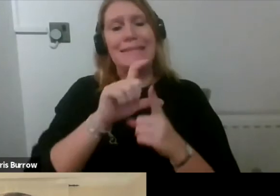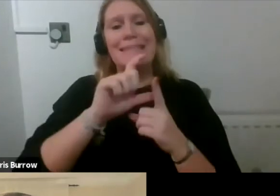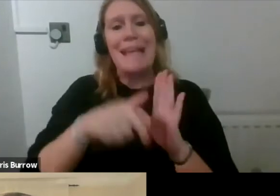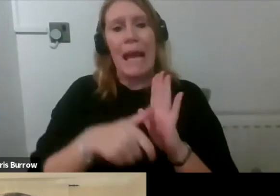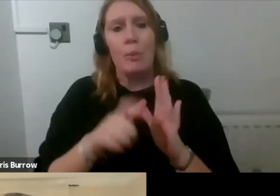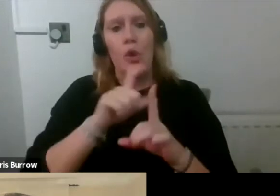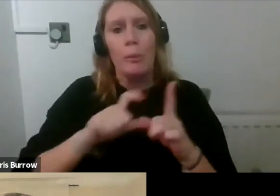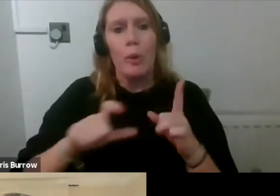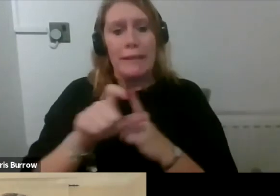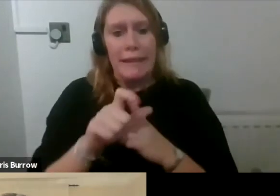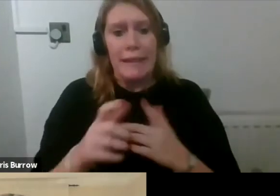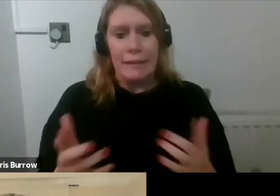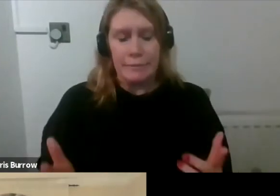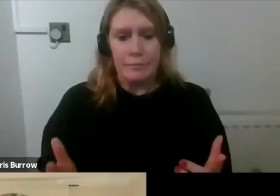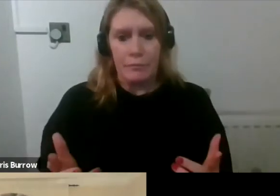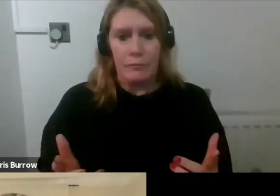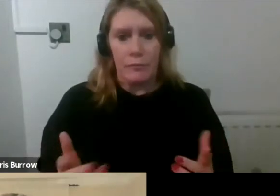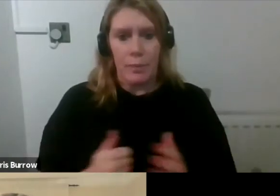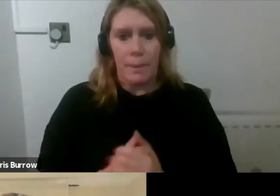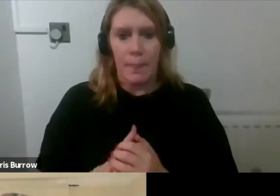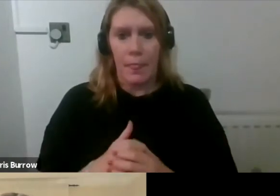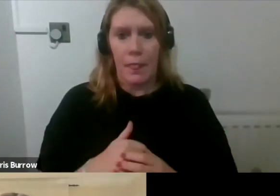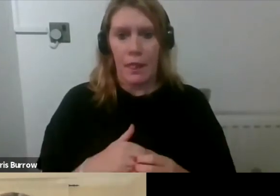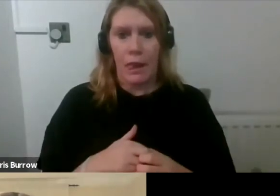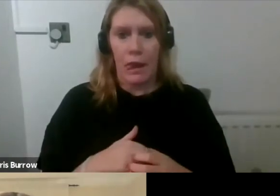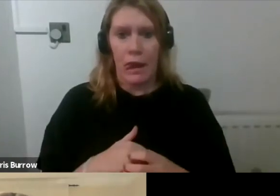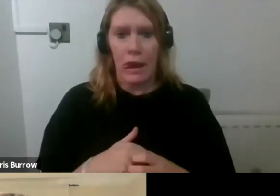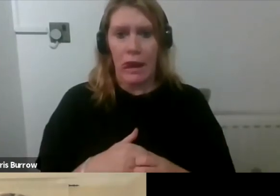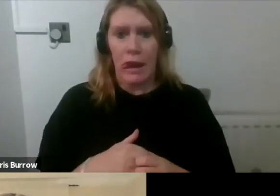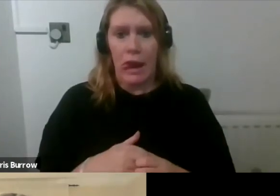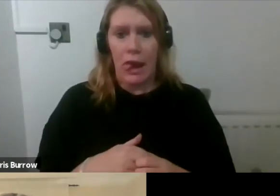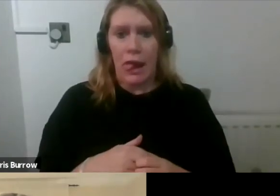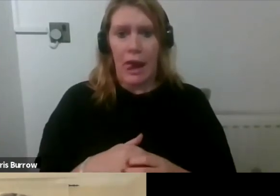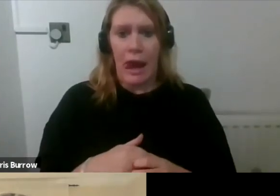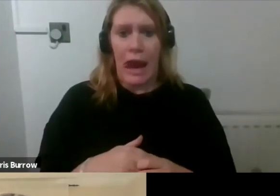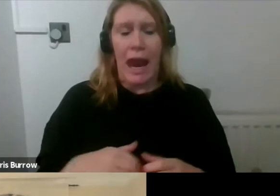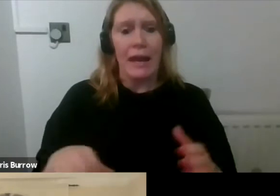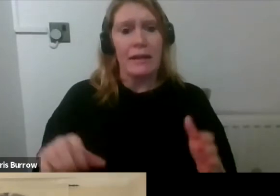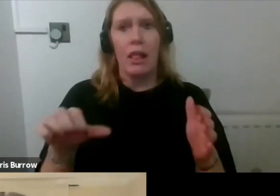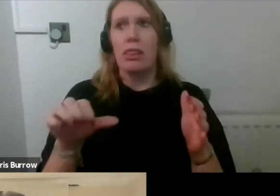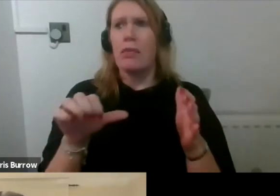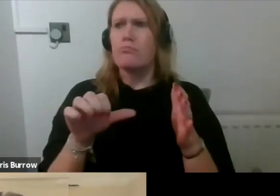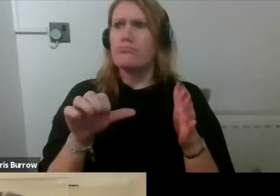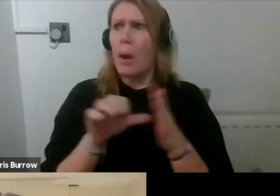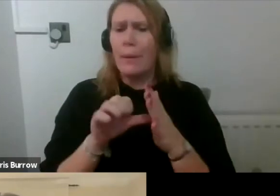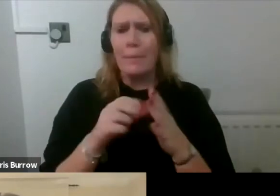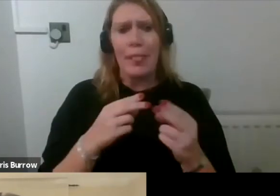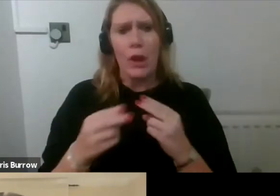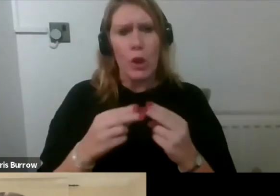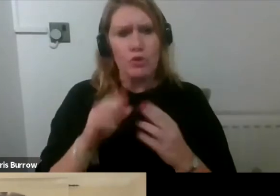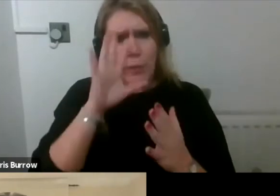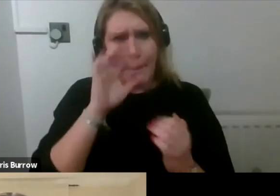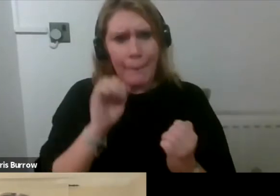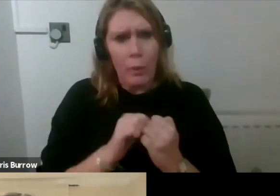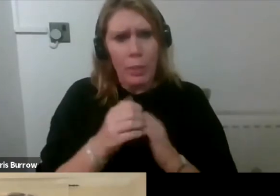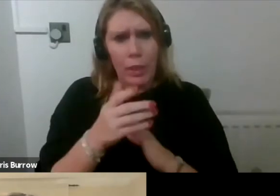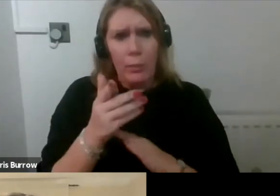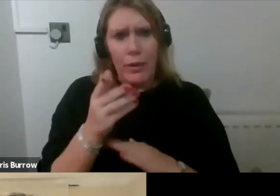The scandals of residential homes for people with learning disabilities, for instance, where COVID has spread like